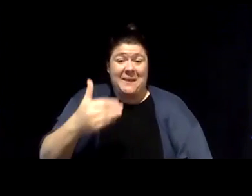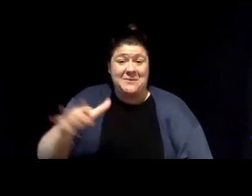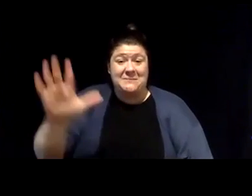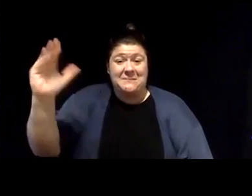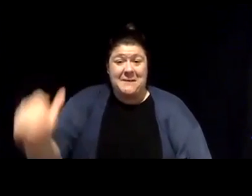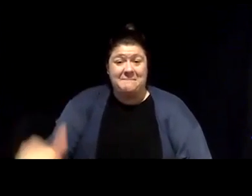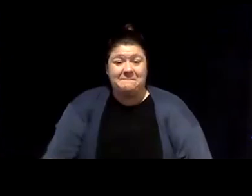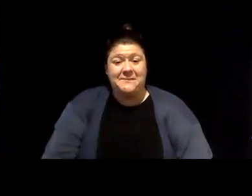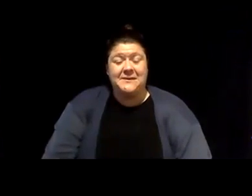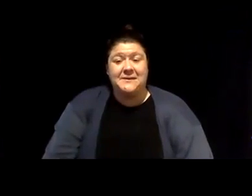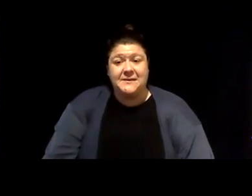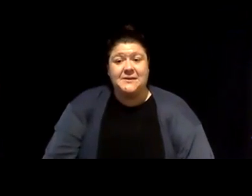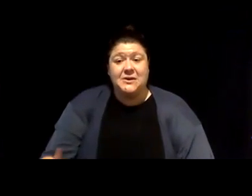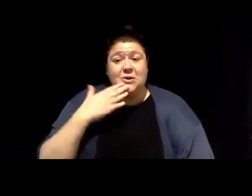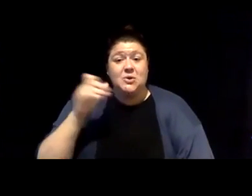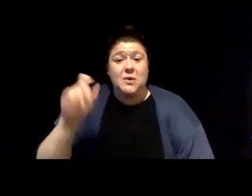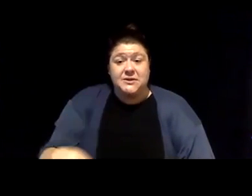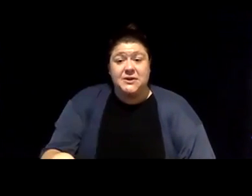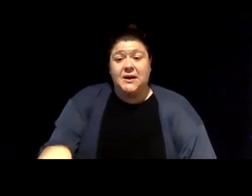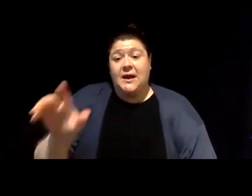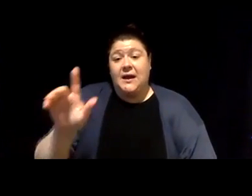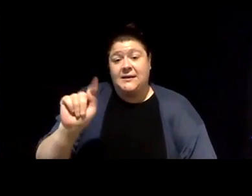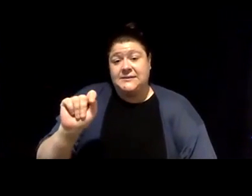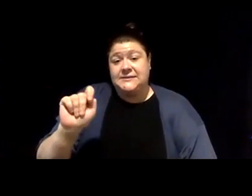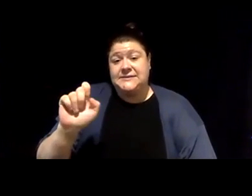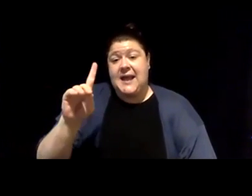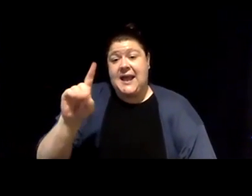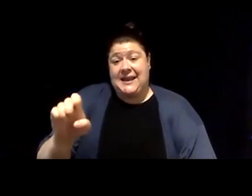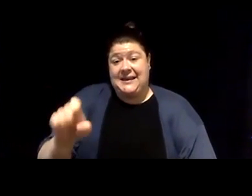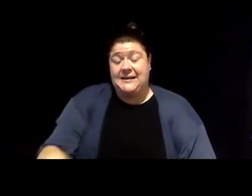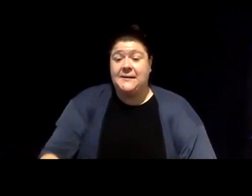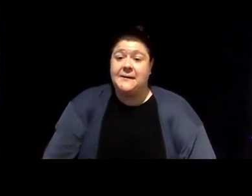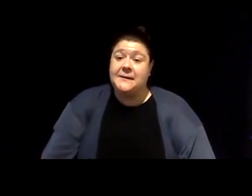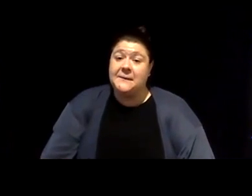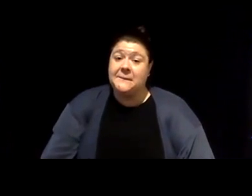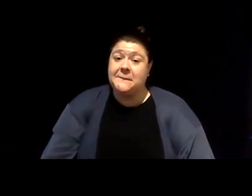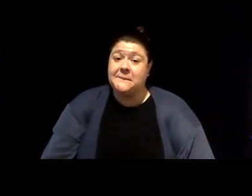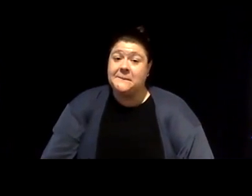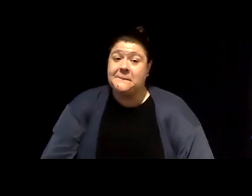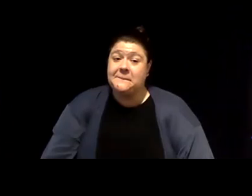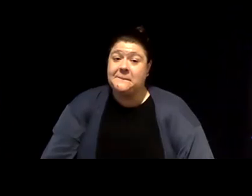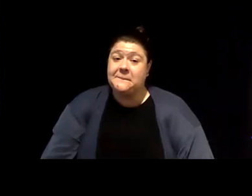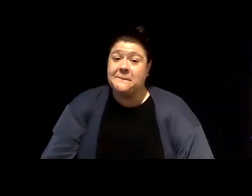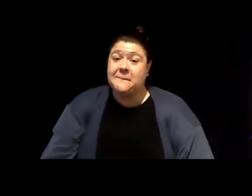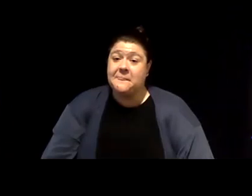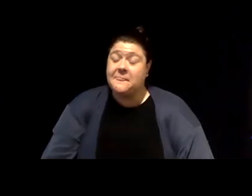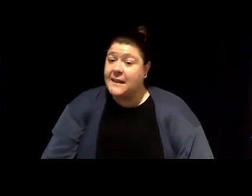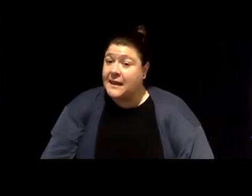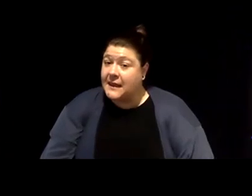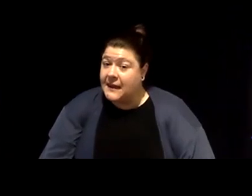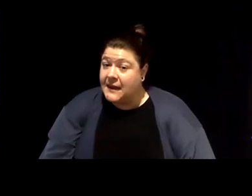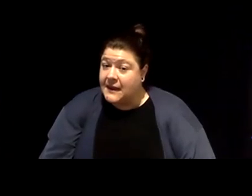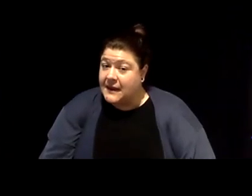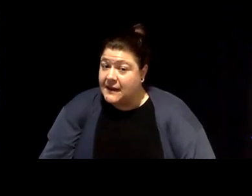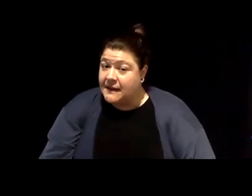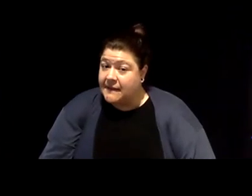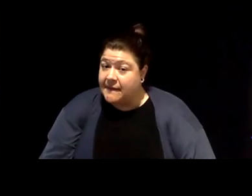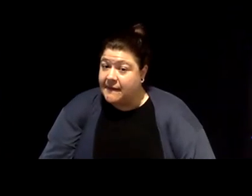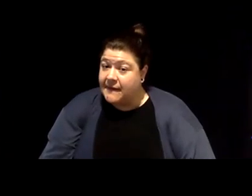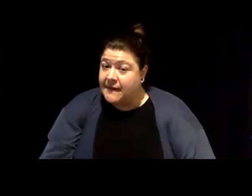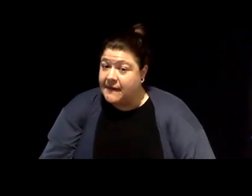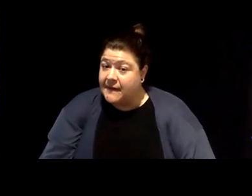righty. Good question. Other questions? I got the HIPAA exam